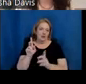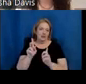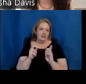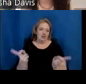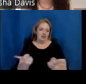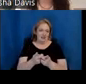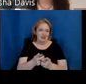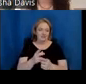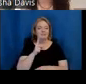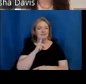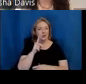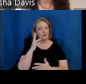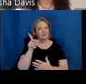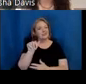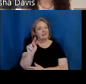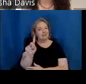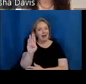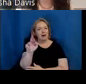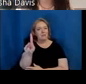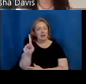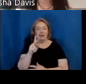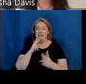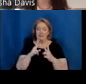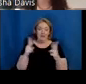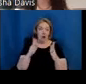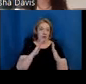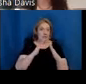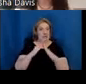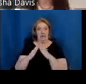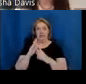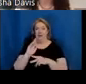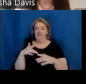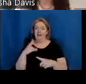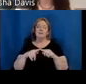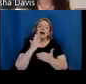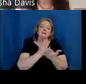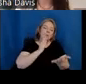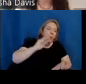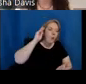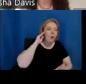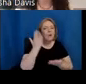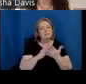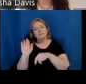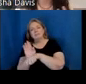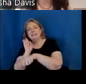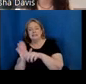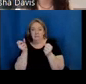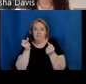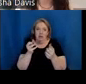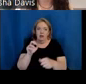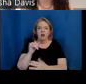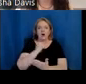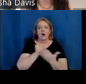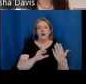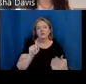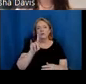it's a very urban environment, but it has residential buildings, commercial space, and also had a lot of artist studios during the